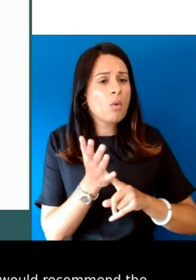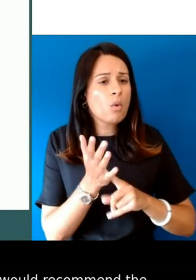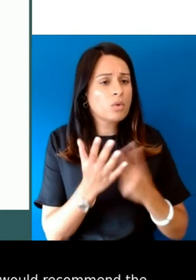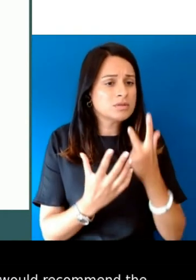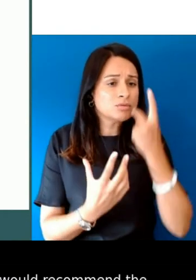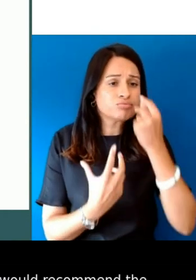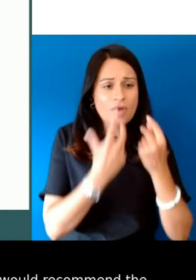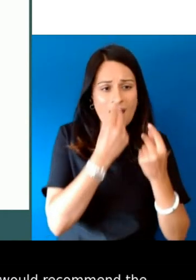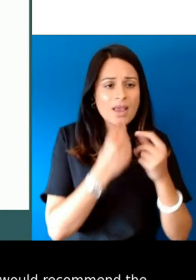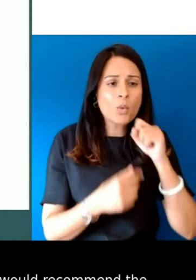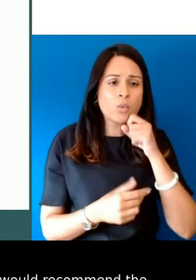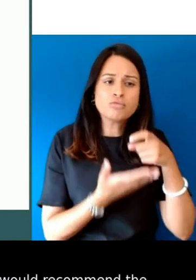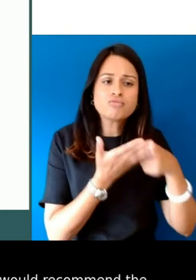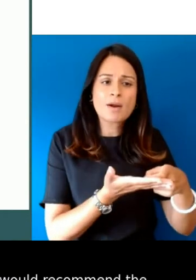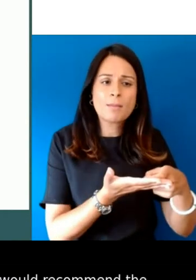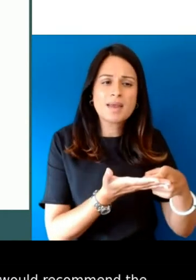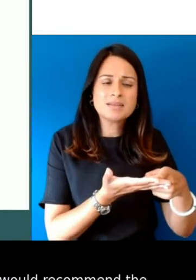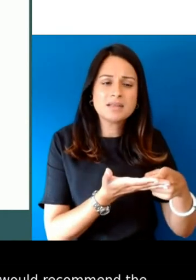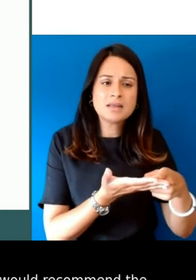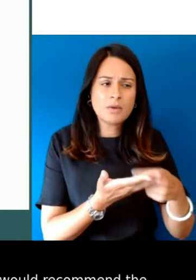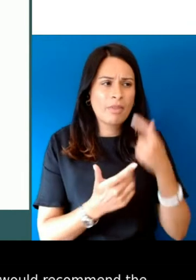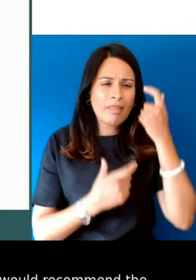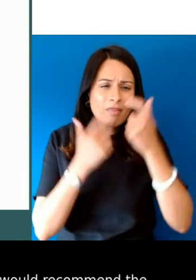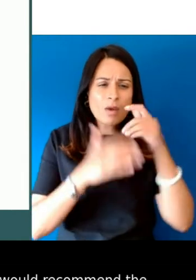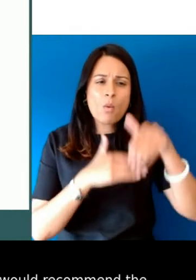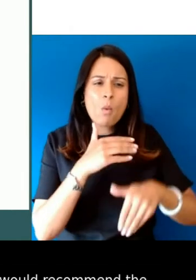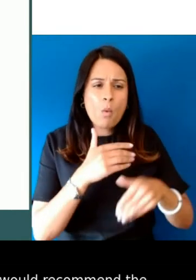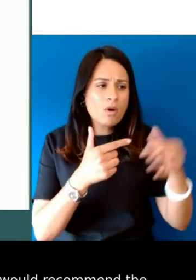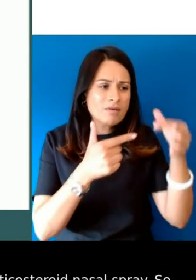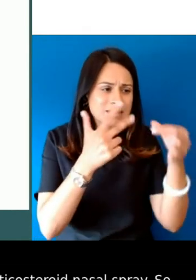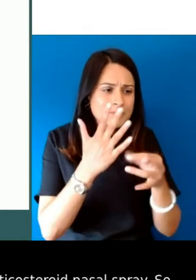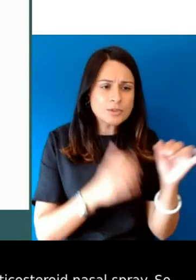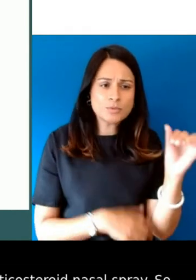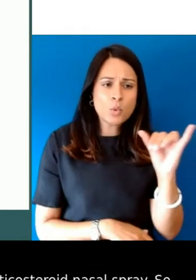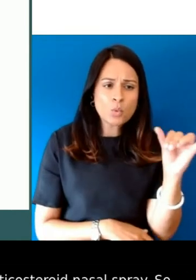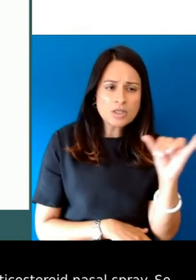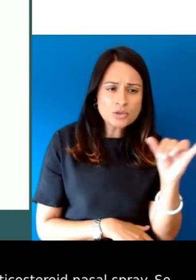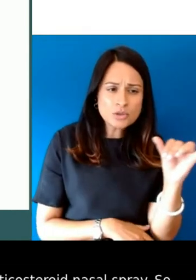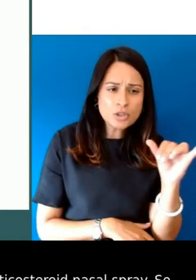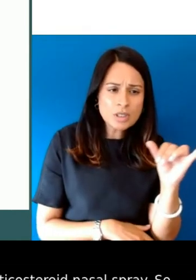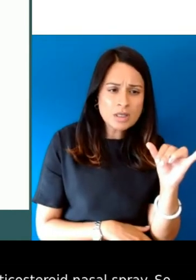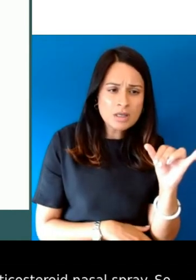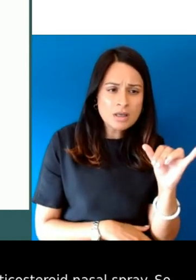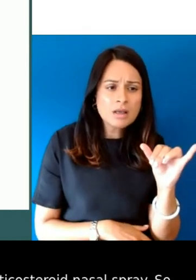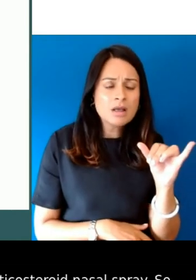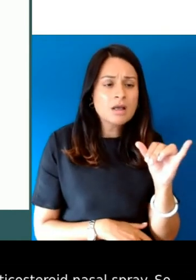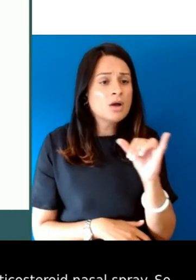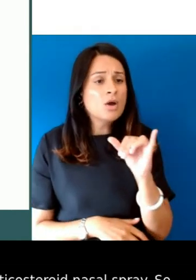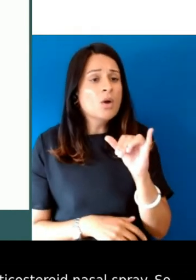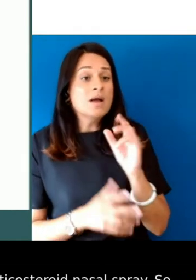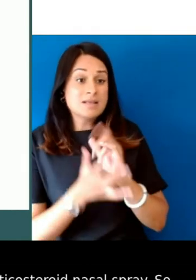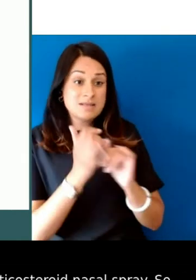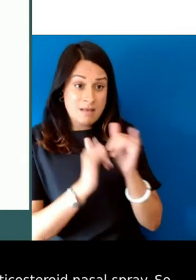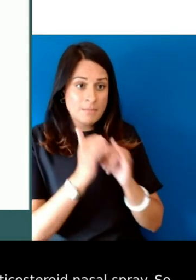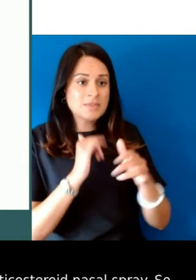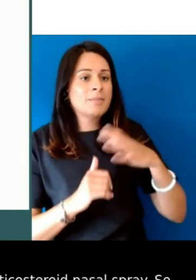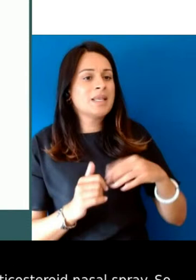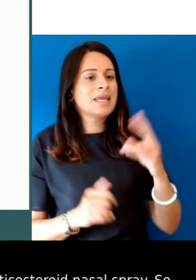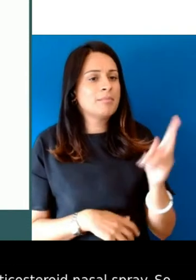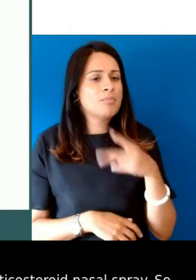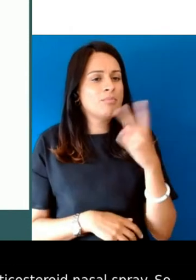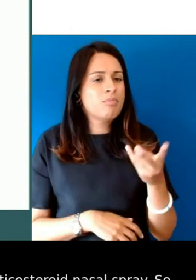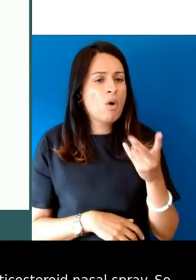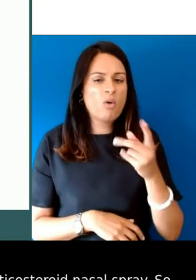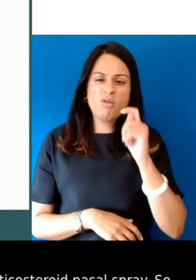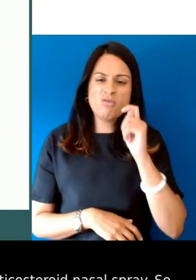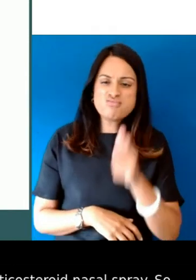so it's about thinking about the symptoms certainly you usually need to have both it's quite rare that you just sneeze and you don't have